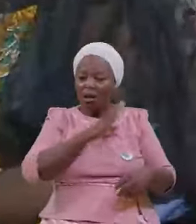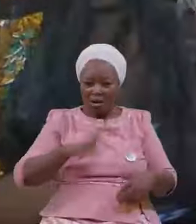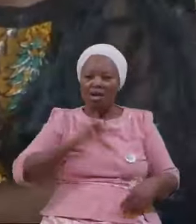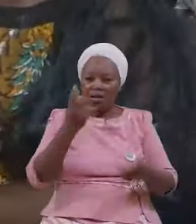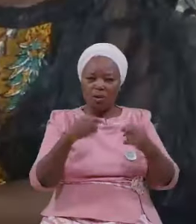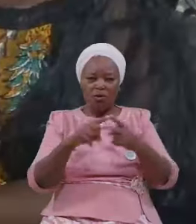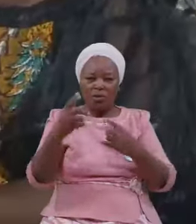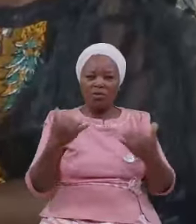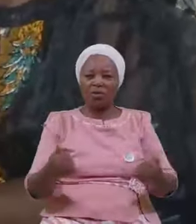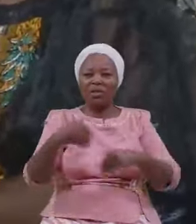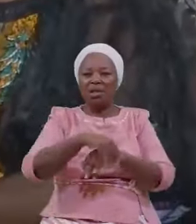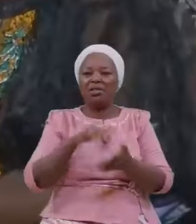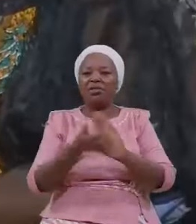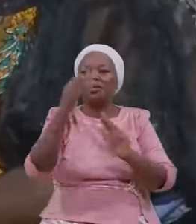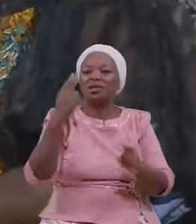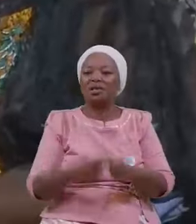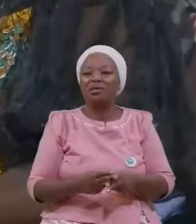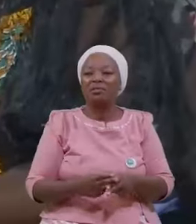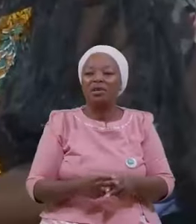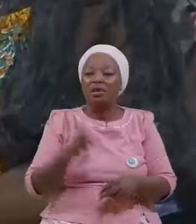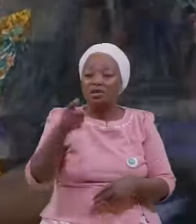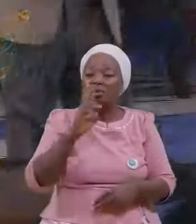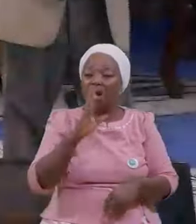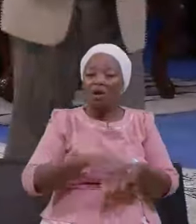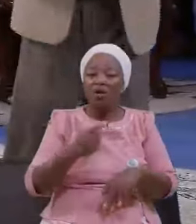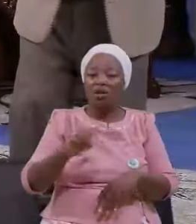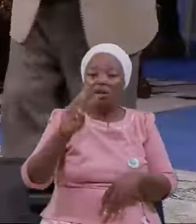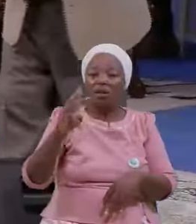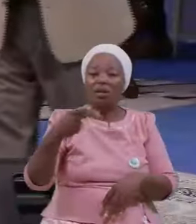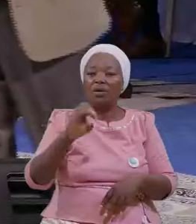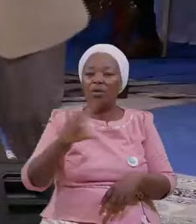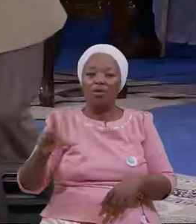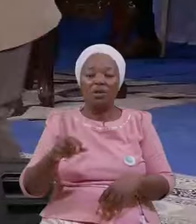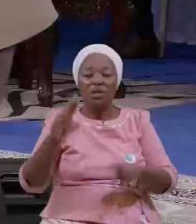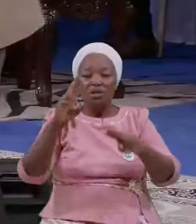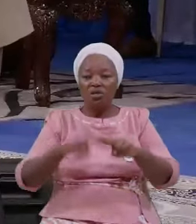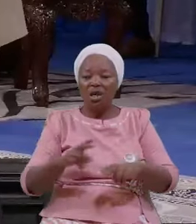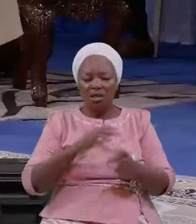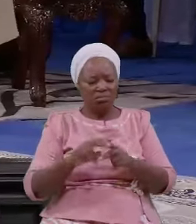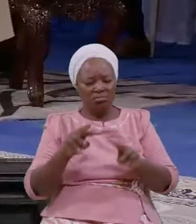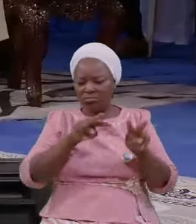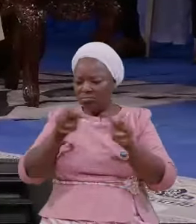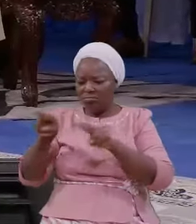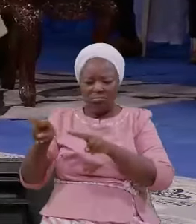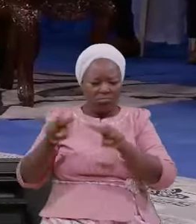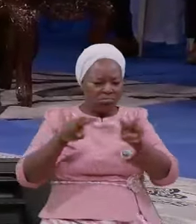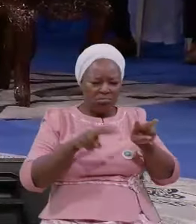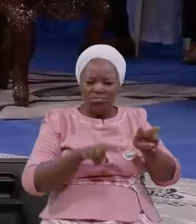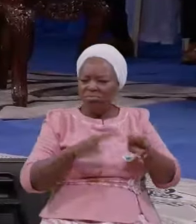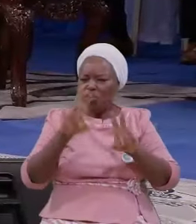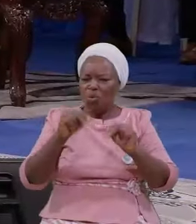tonight. You're in the wheelchair. You're looking here and there, helpless,